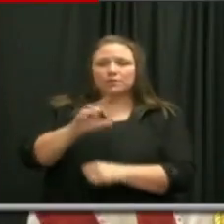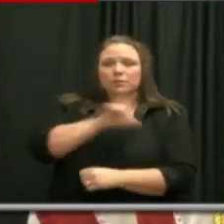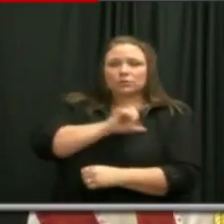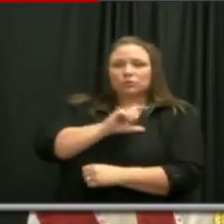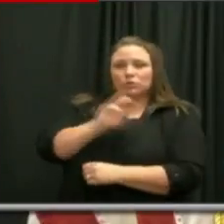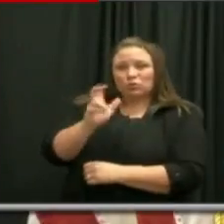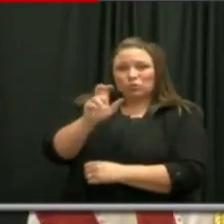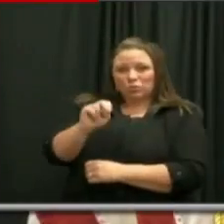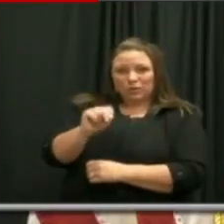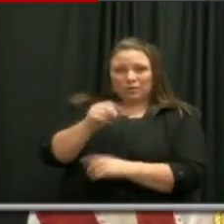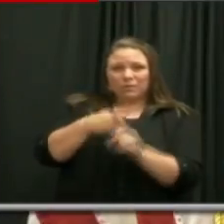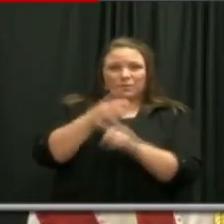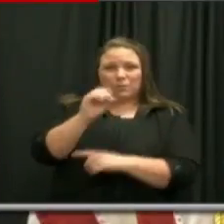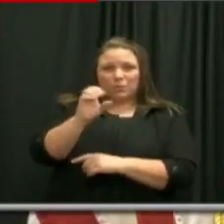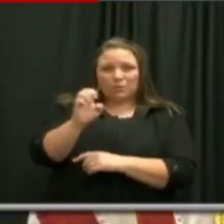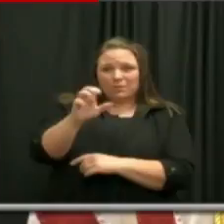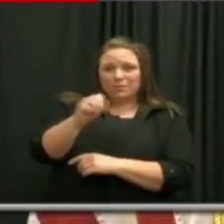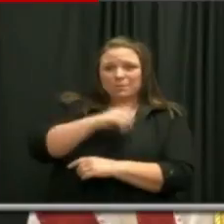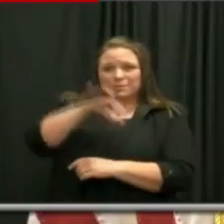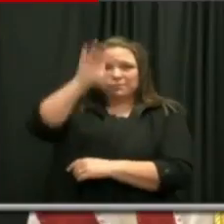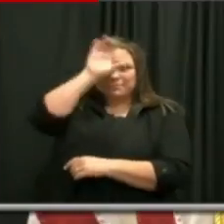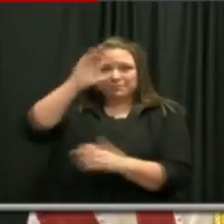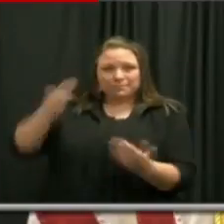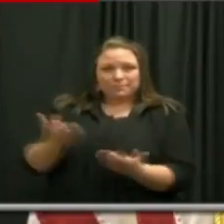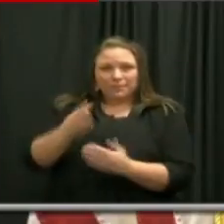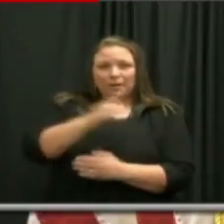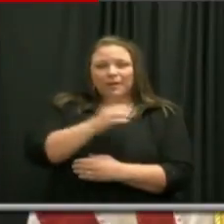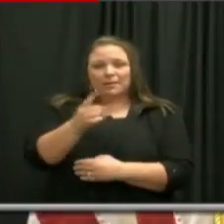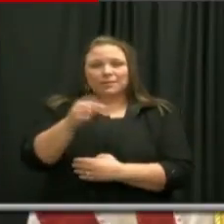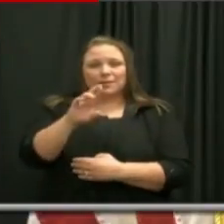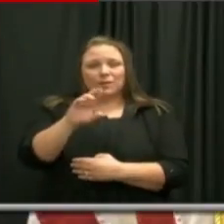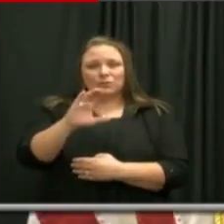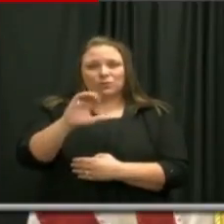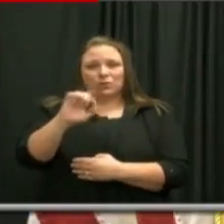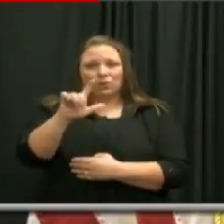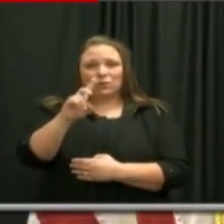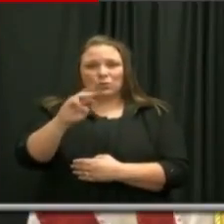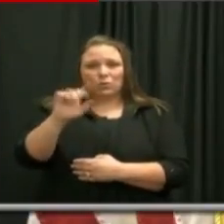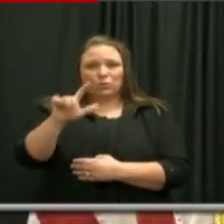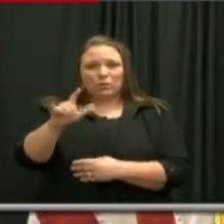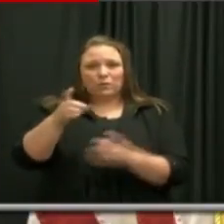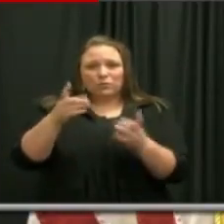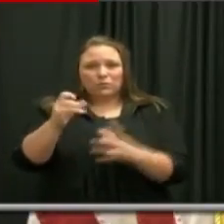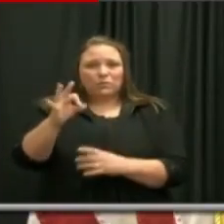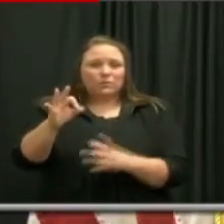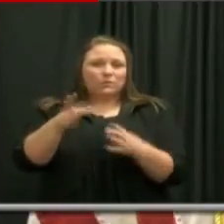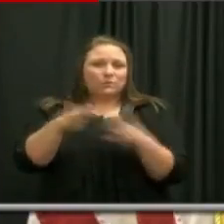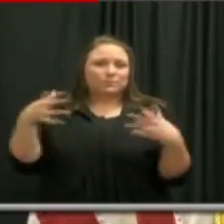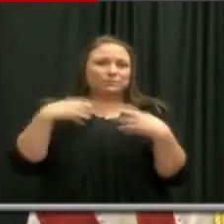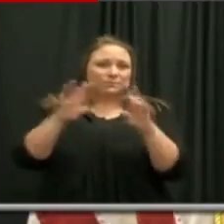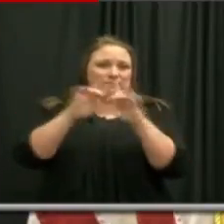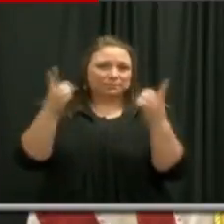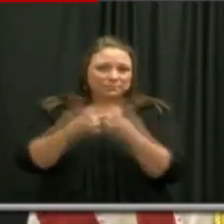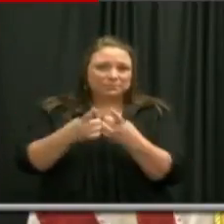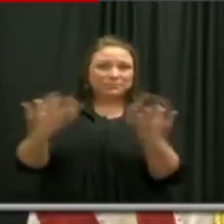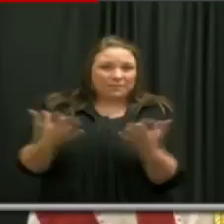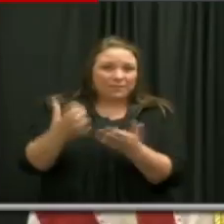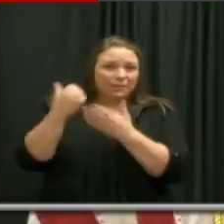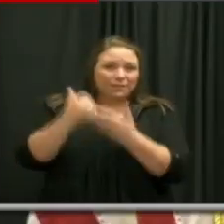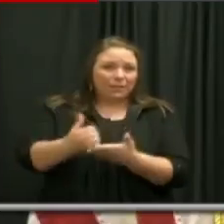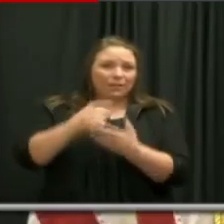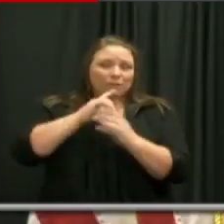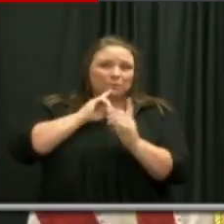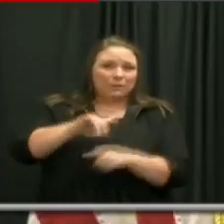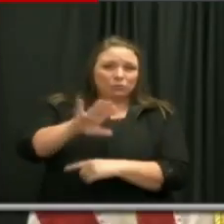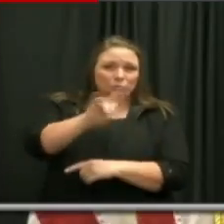of Emergency Management and Nashville Fire Department, and Dr. Michael Caldwell, Director of the Metro Public Health Department, are here with us